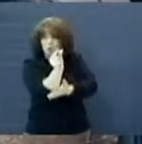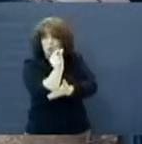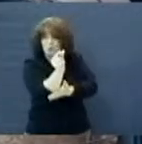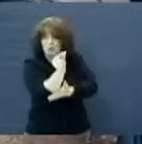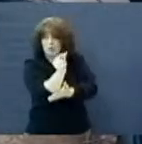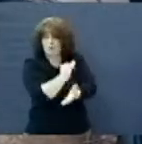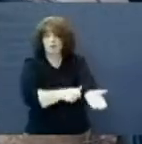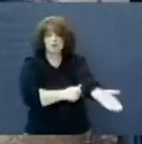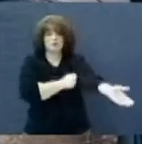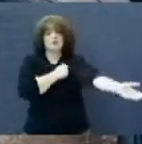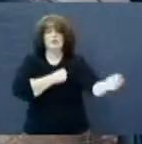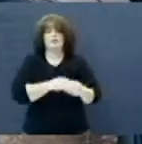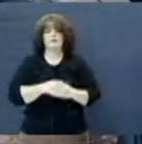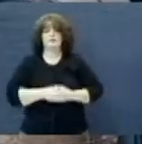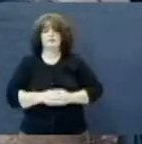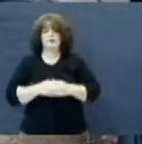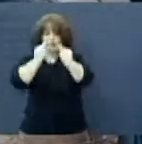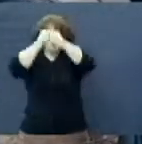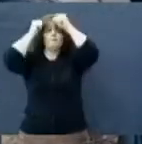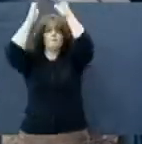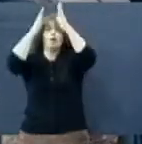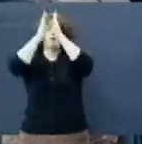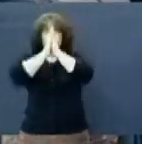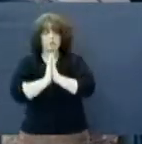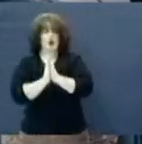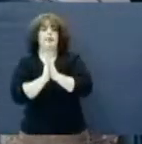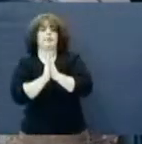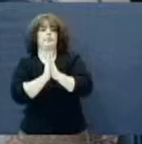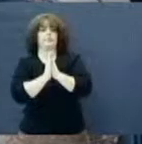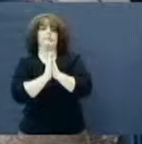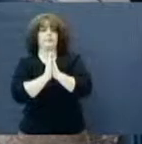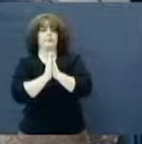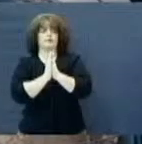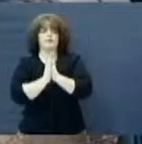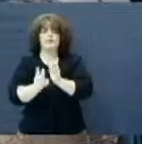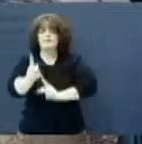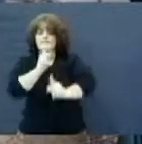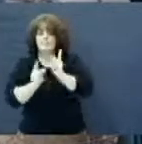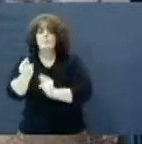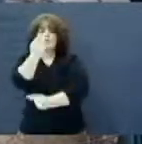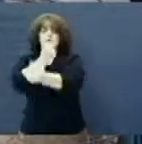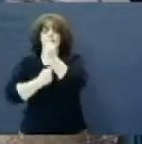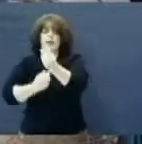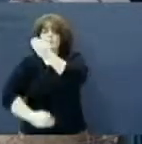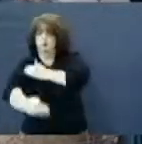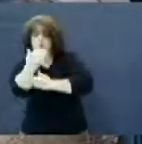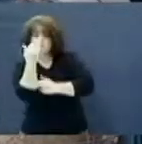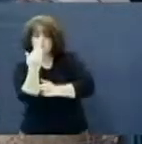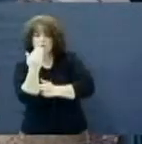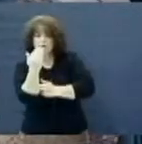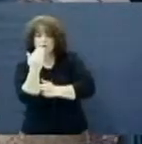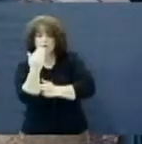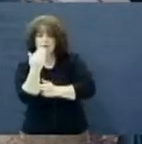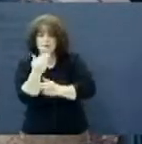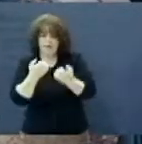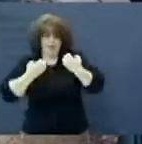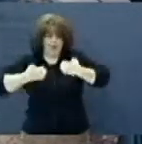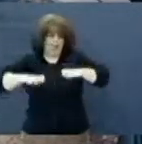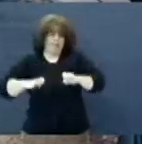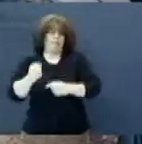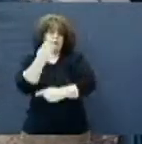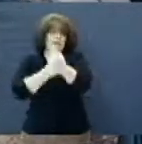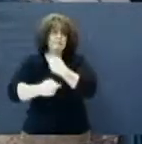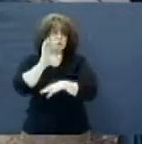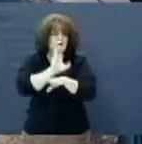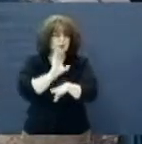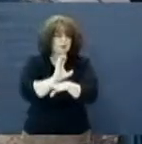you. Our Father, right now I pray. These folks came this morning. They made an effort to come.